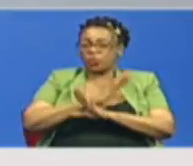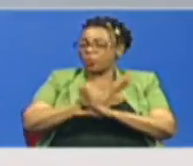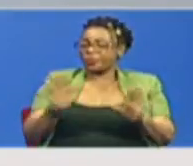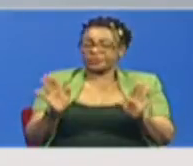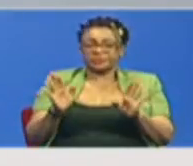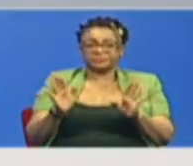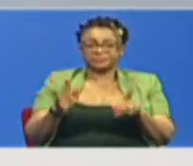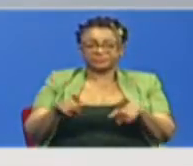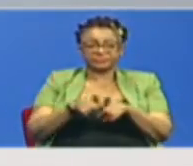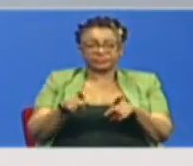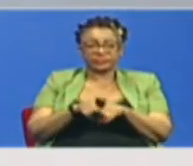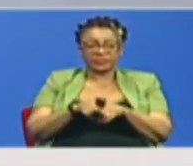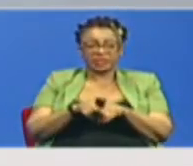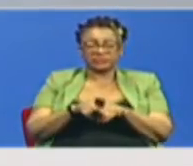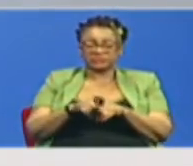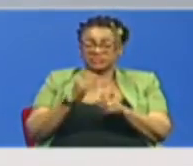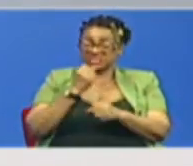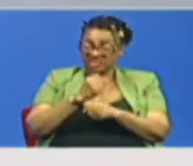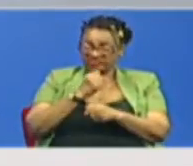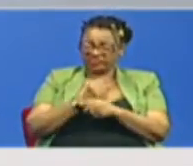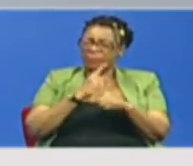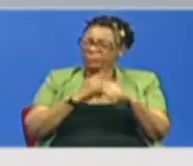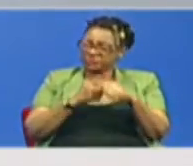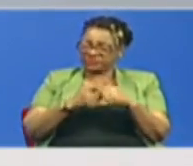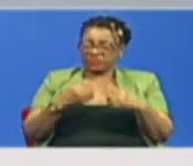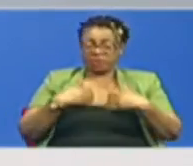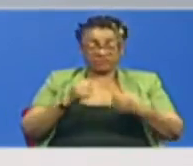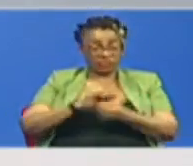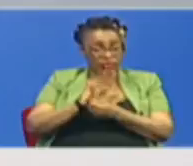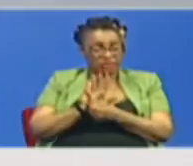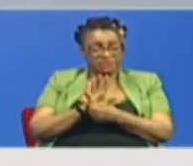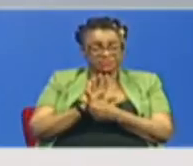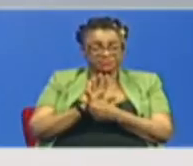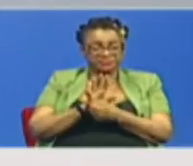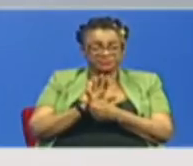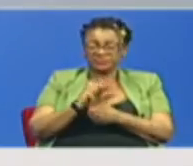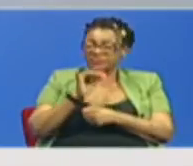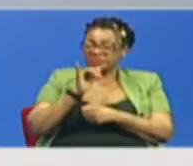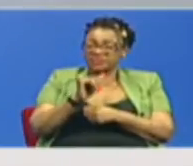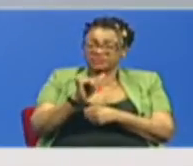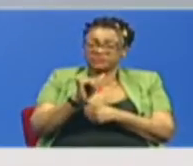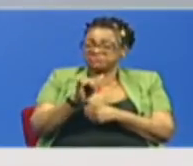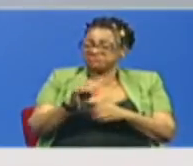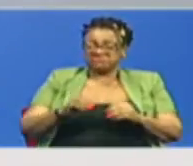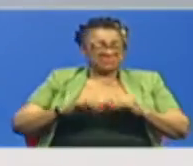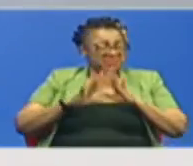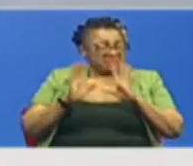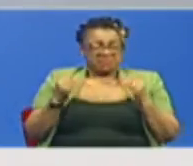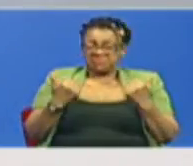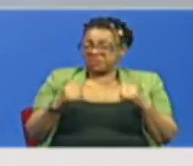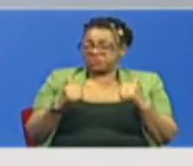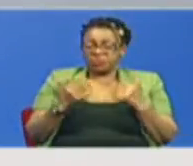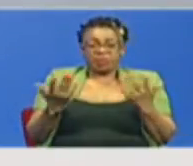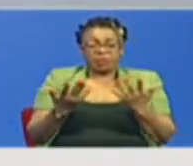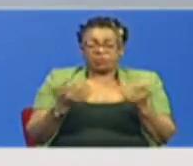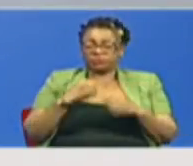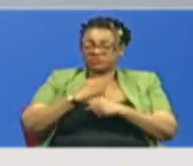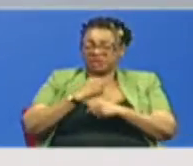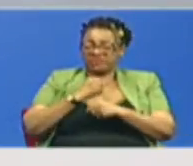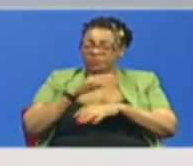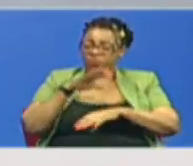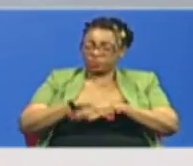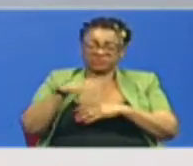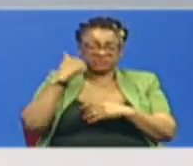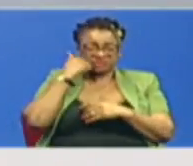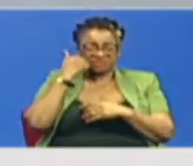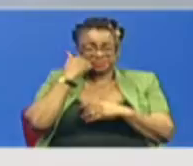of members of staff tested positive for the coronavirus. It is, however, unclear how the staff members contracted the disease. And